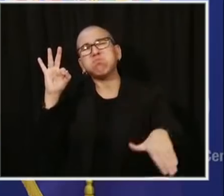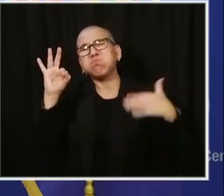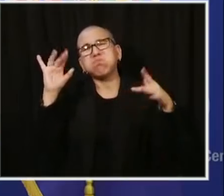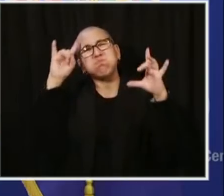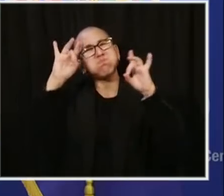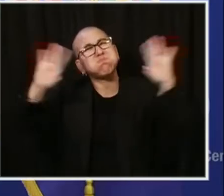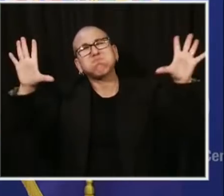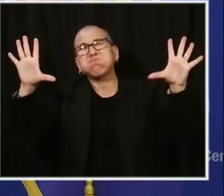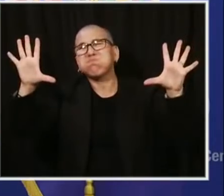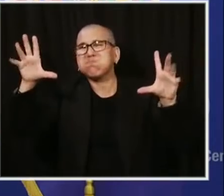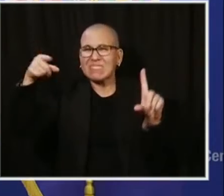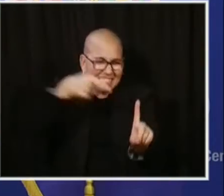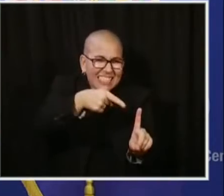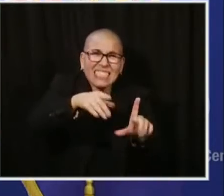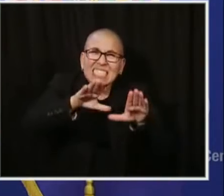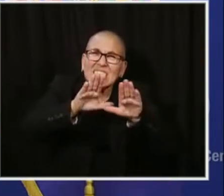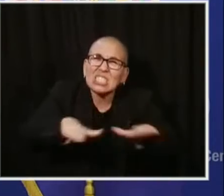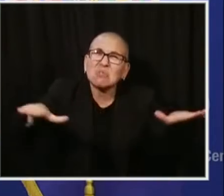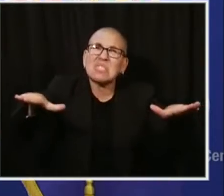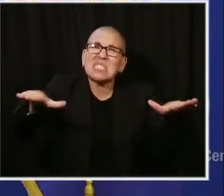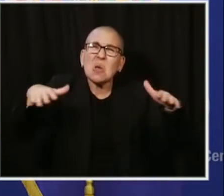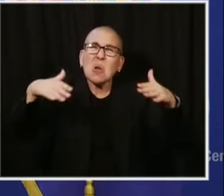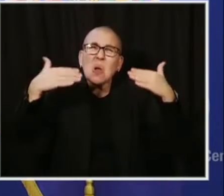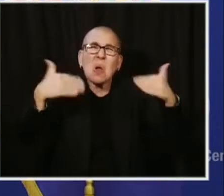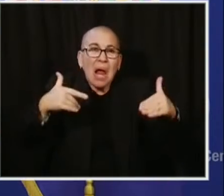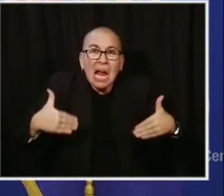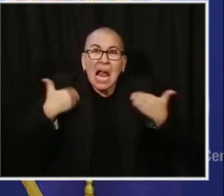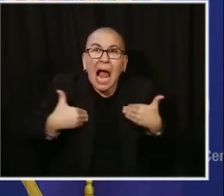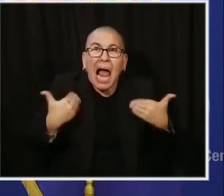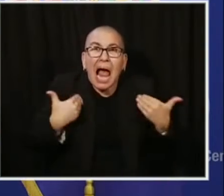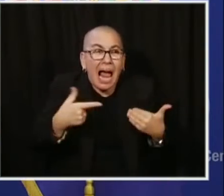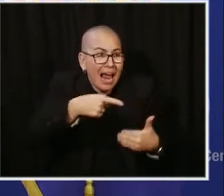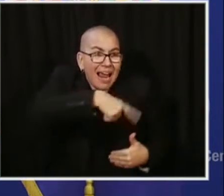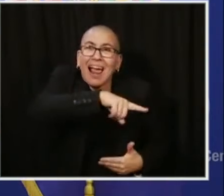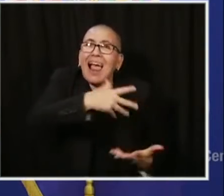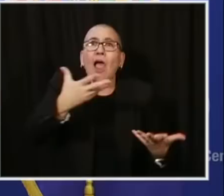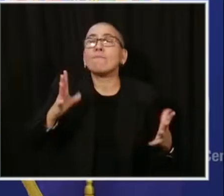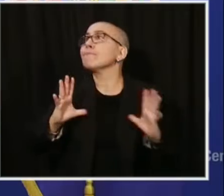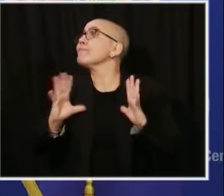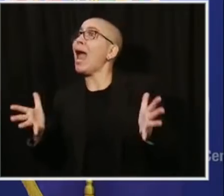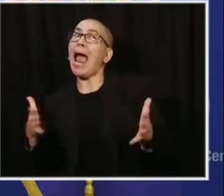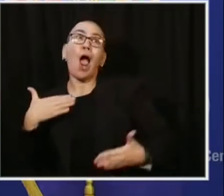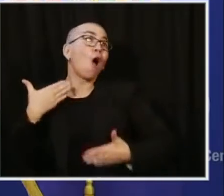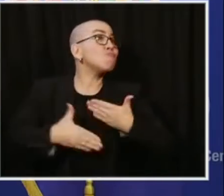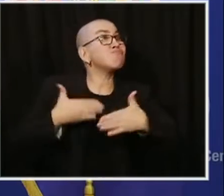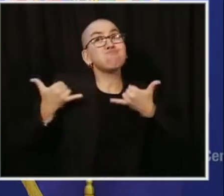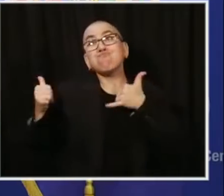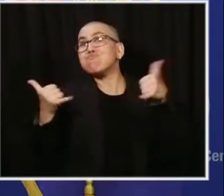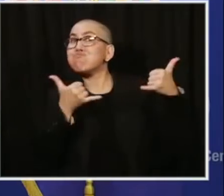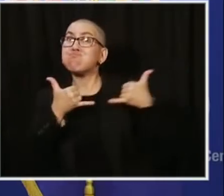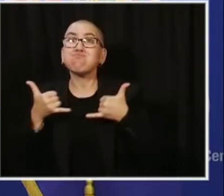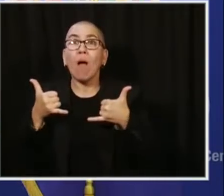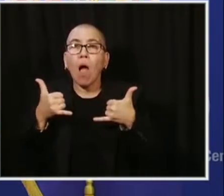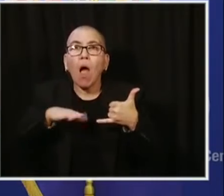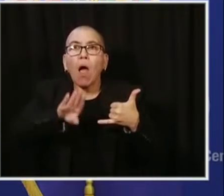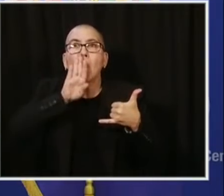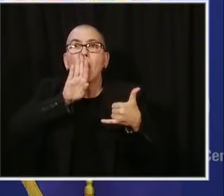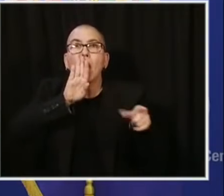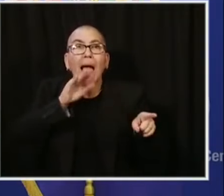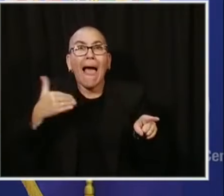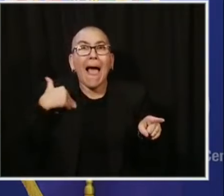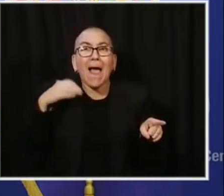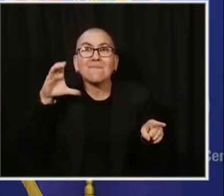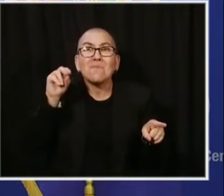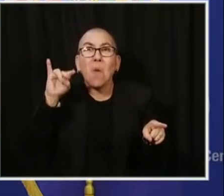from young people, young adults, whose own vulnerability might be quite low, but they have the capacity to spread this to those who are more